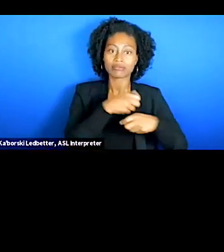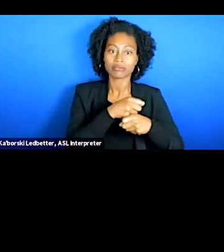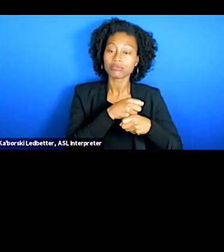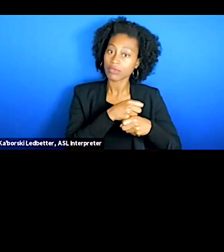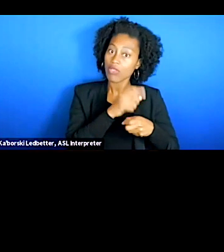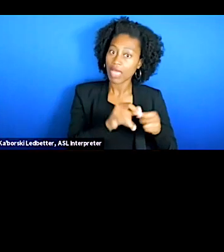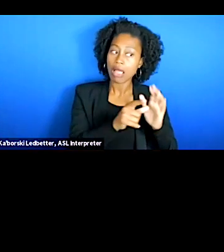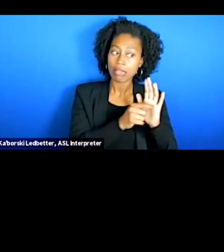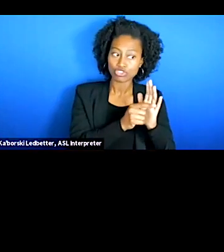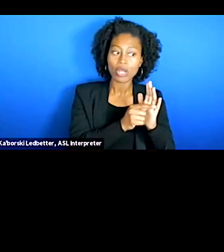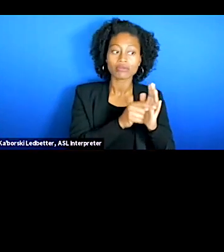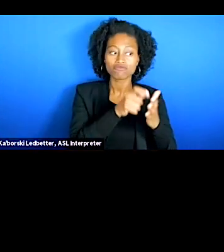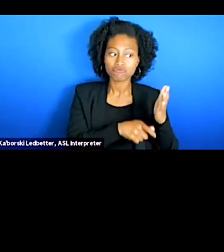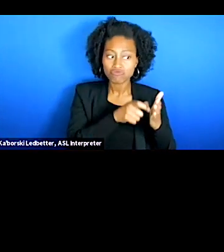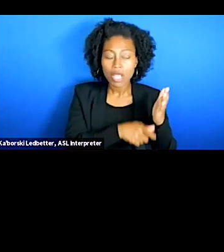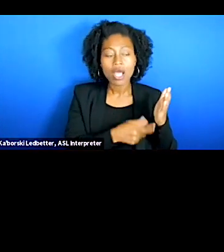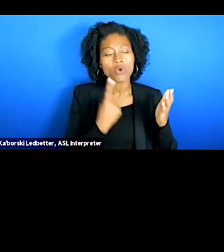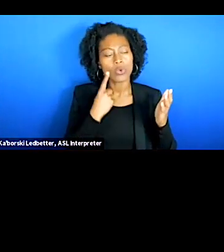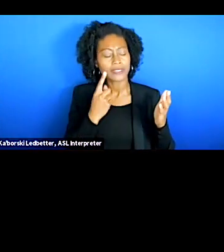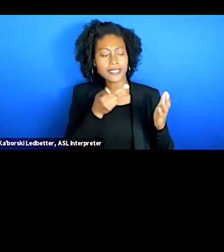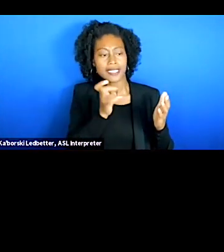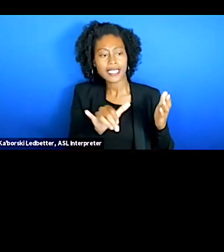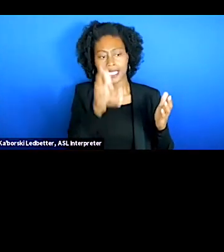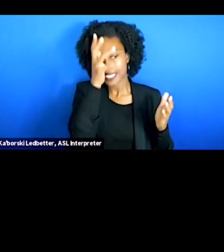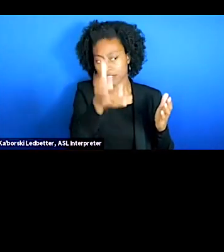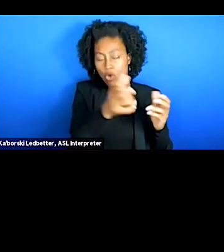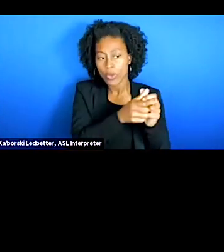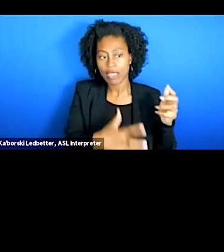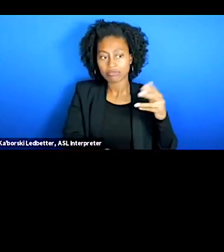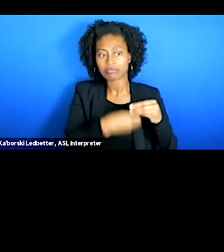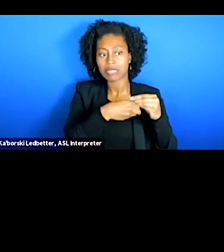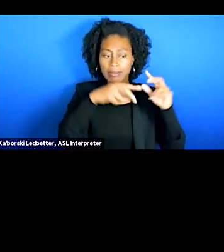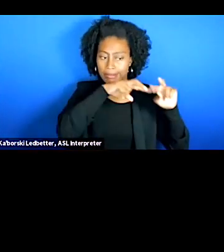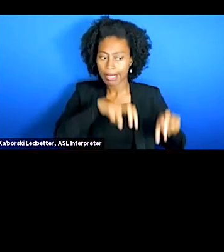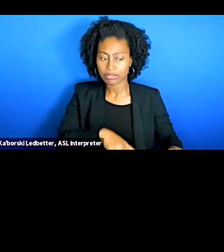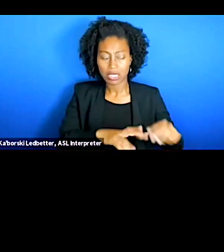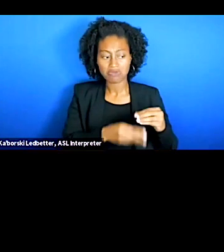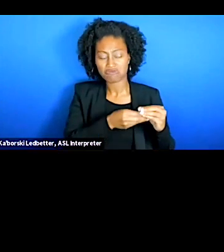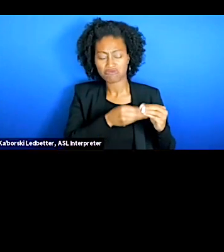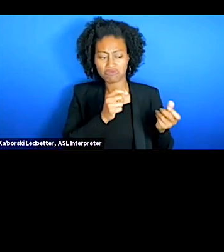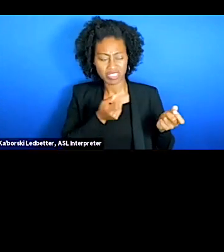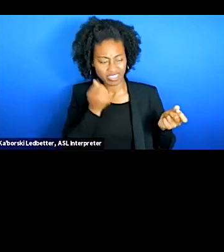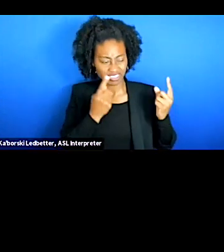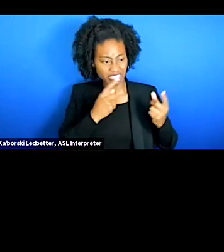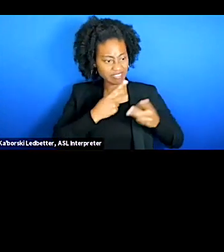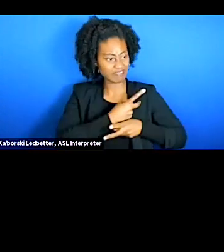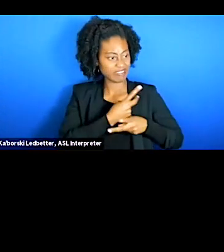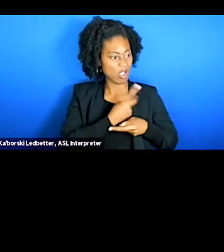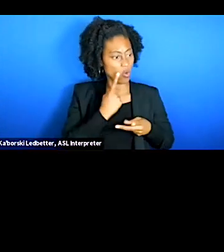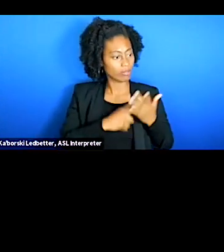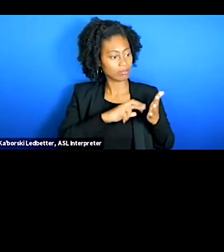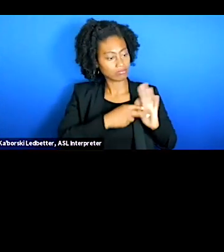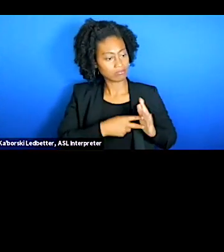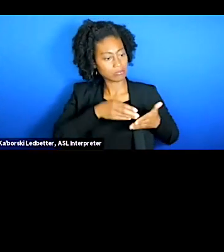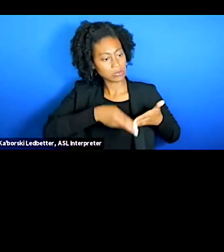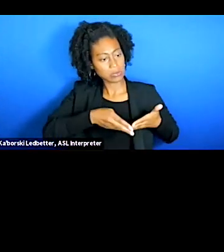literature organized by key concepts without additional analysis or interpretation of the findings in the literature. This